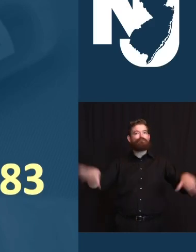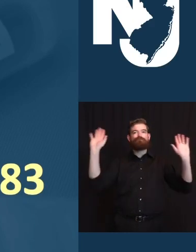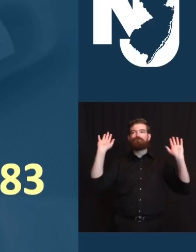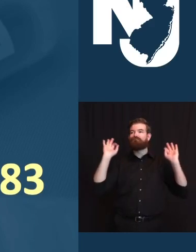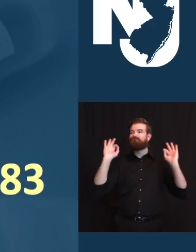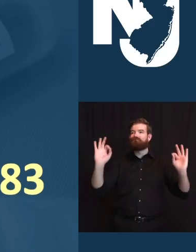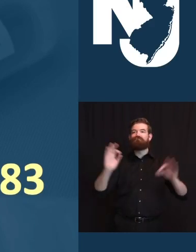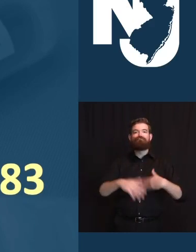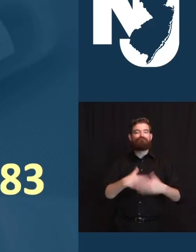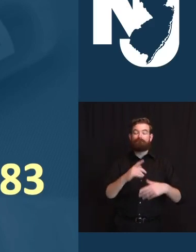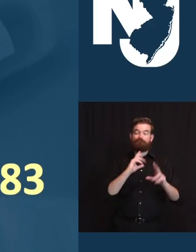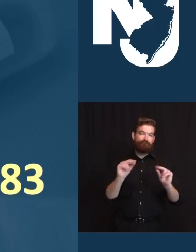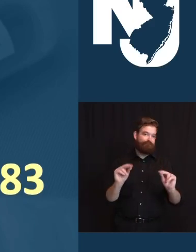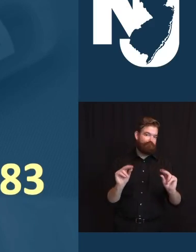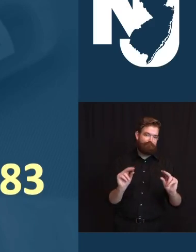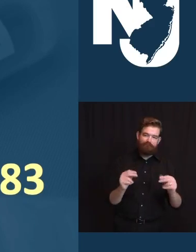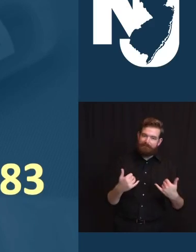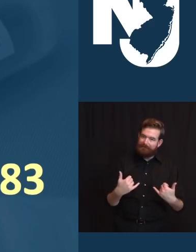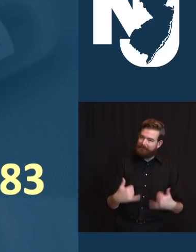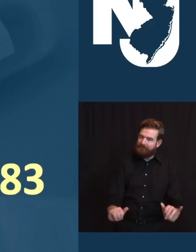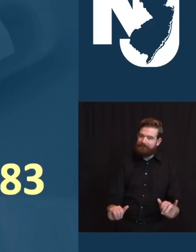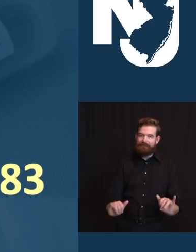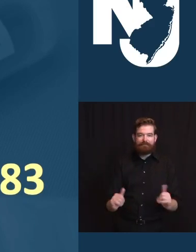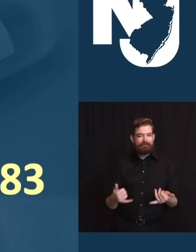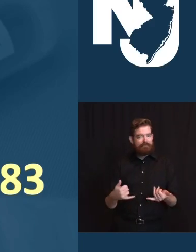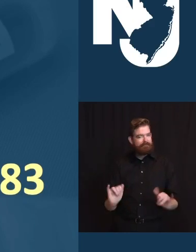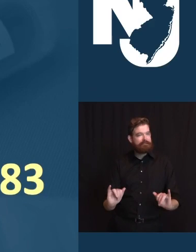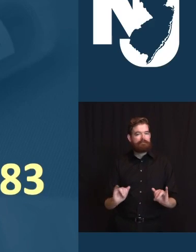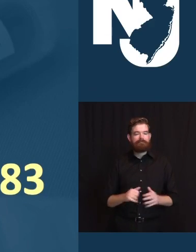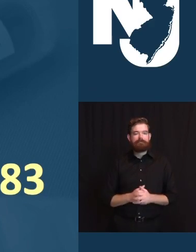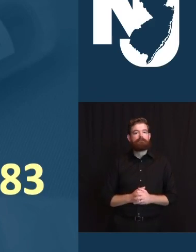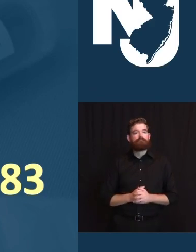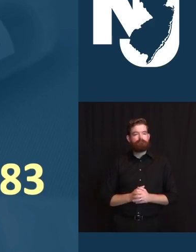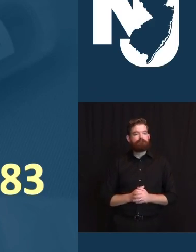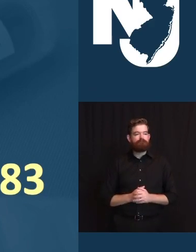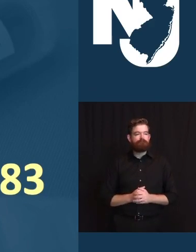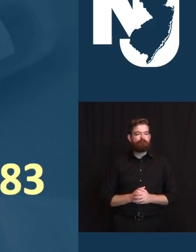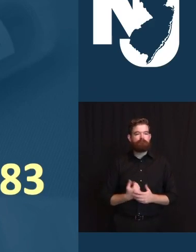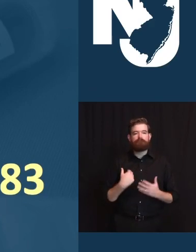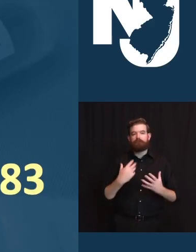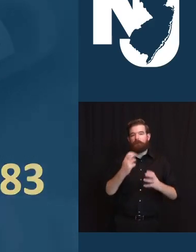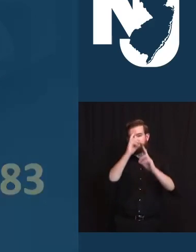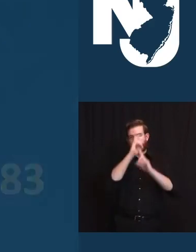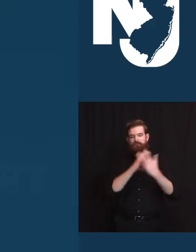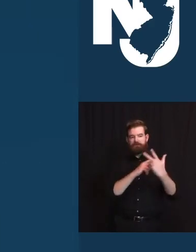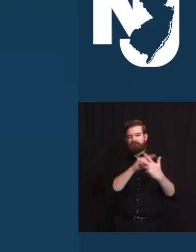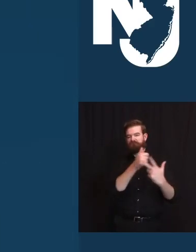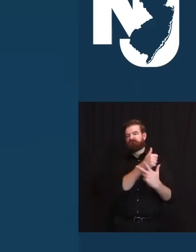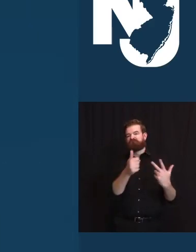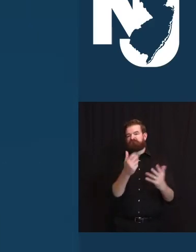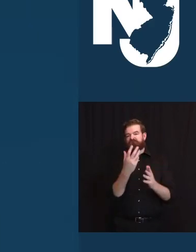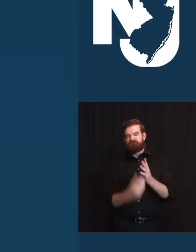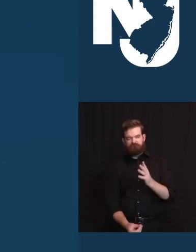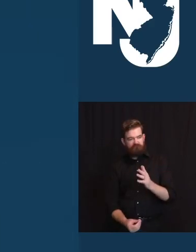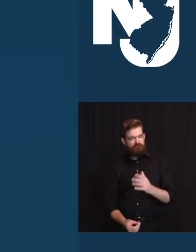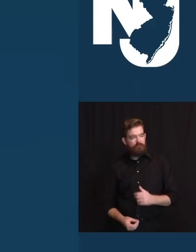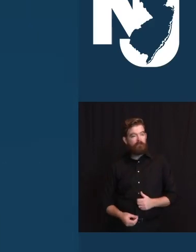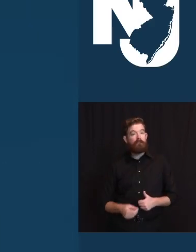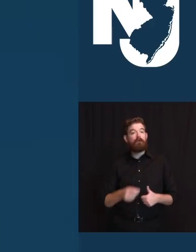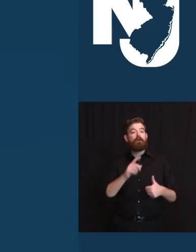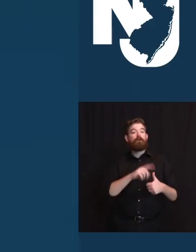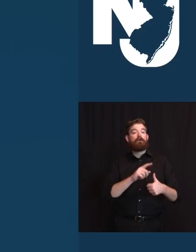attention. So with that, let's take a couple of minutes to remember 3 more of the extraordinary lives we've lost. We'll start in Saddlebrook